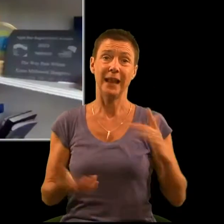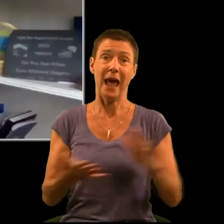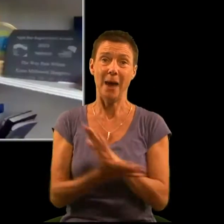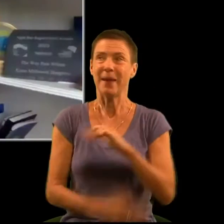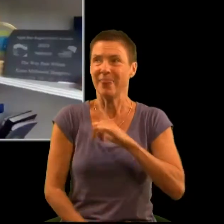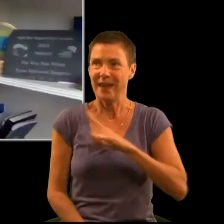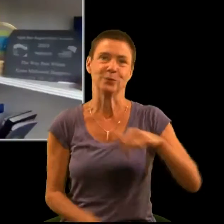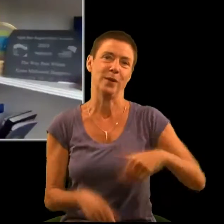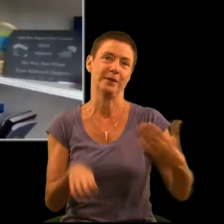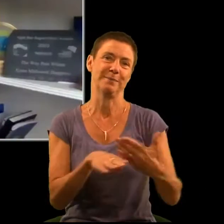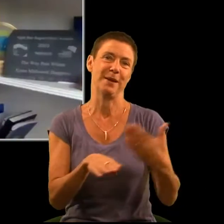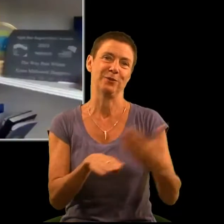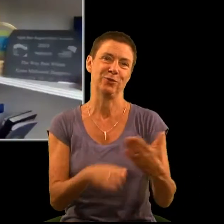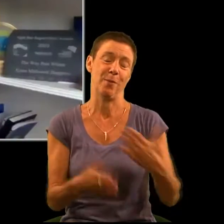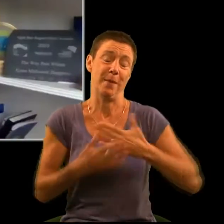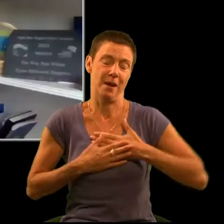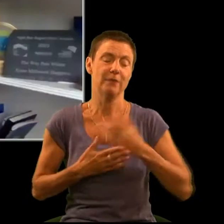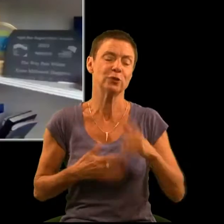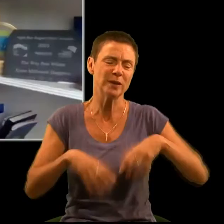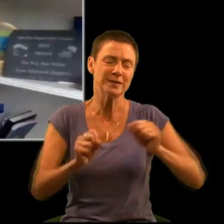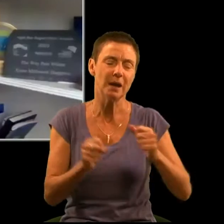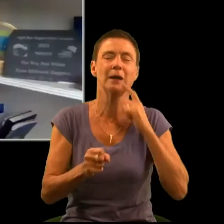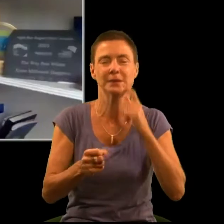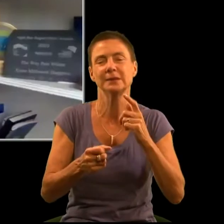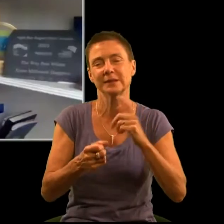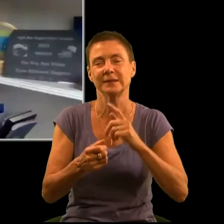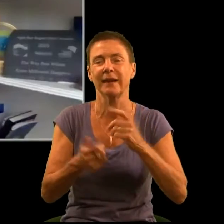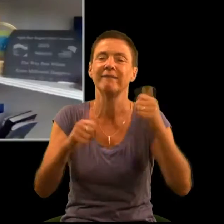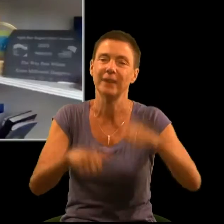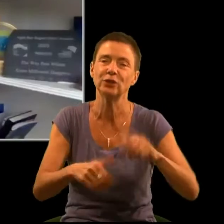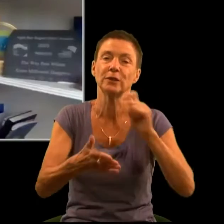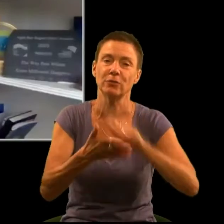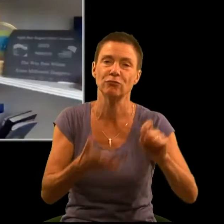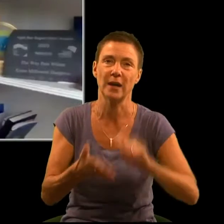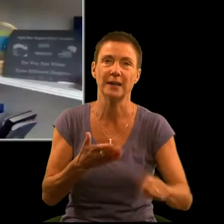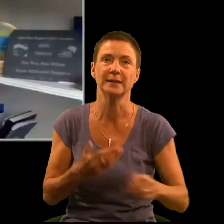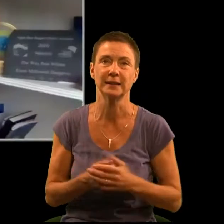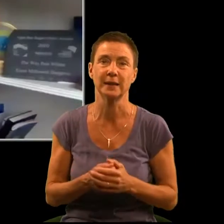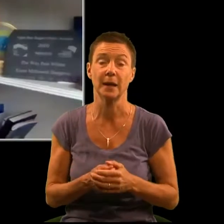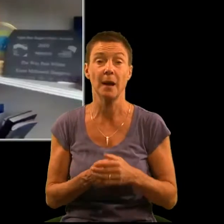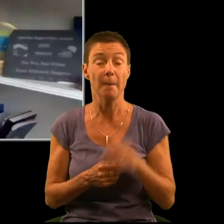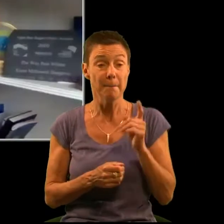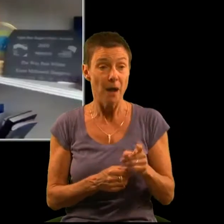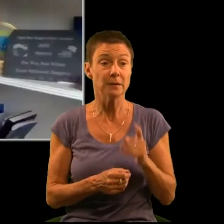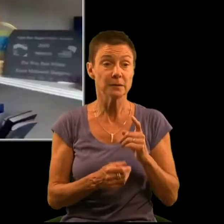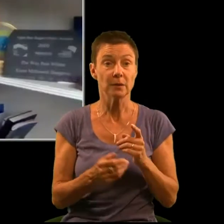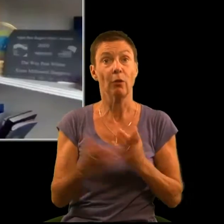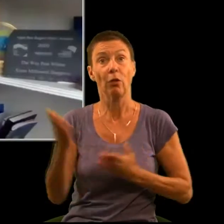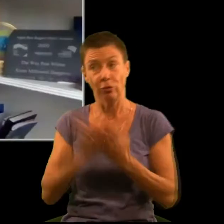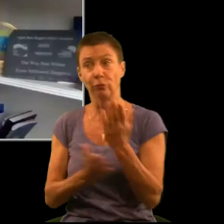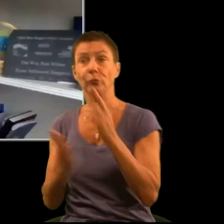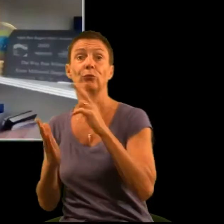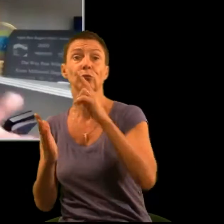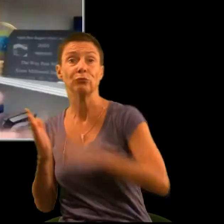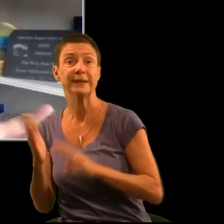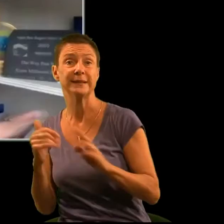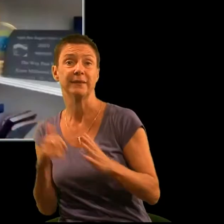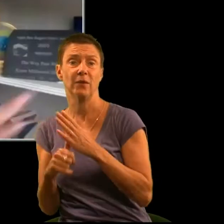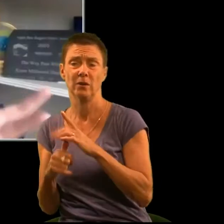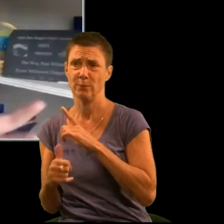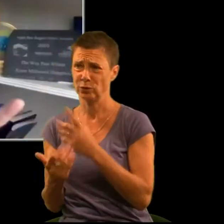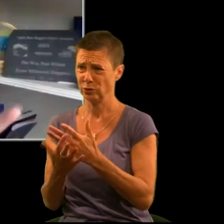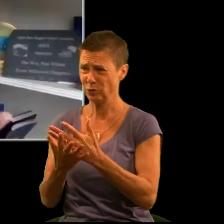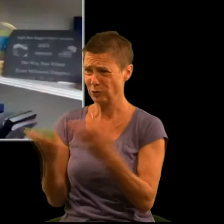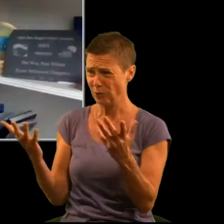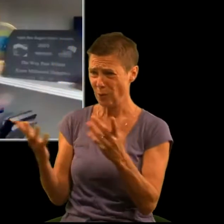and I love it. So I started to get back into writing, but my way into that was by reading, because there's so much